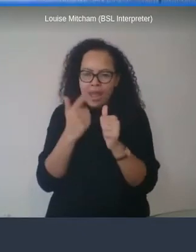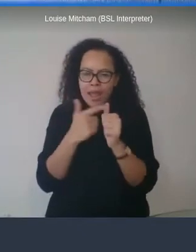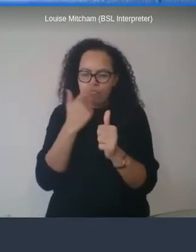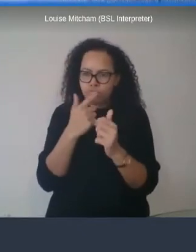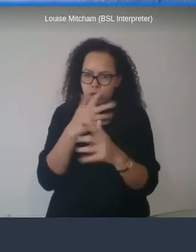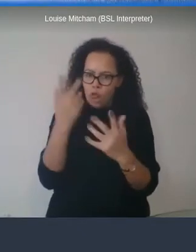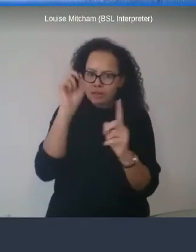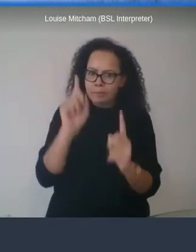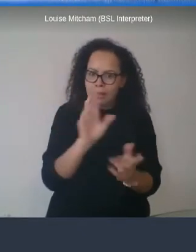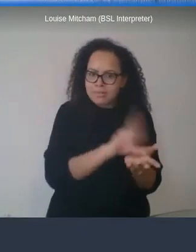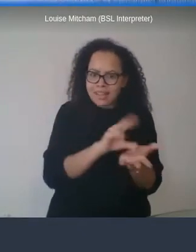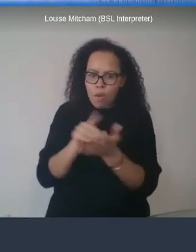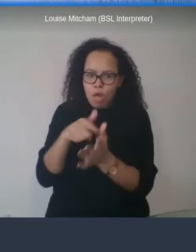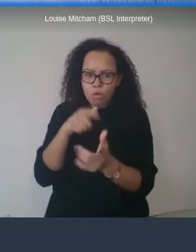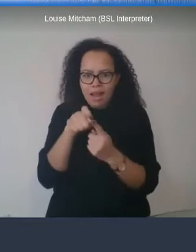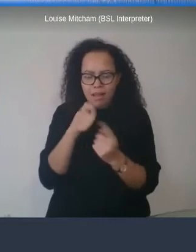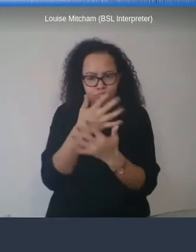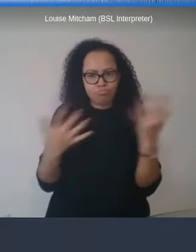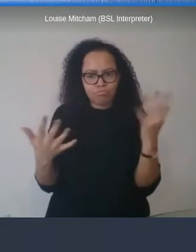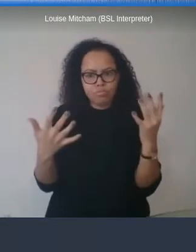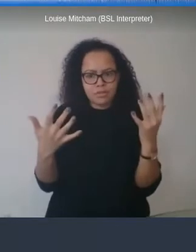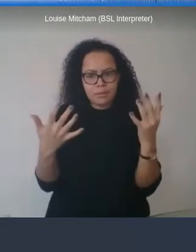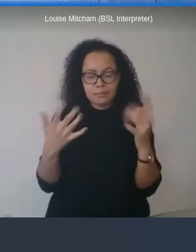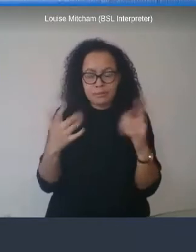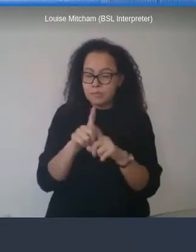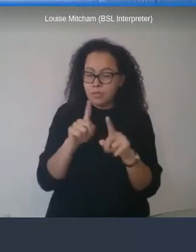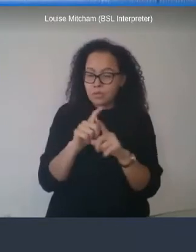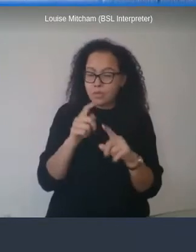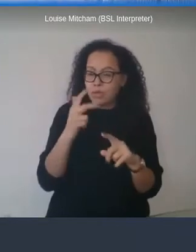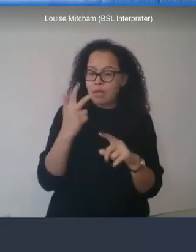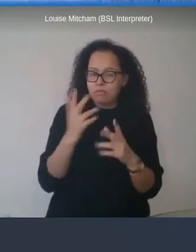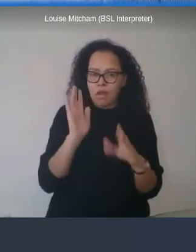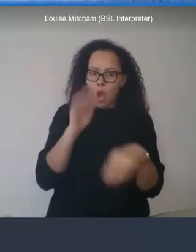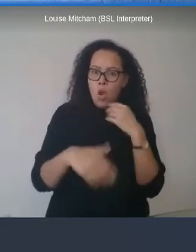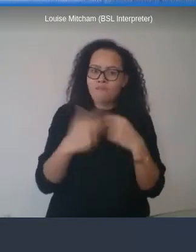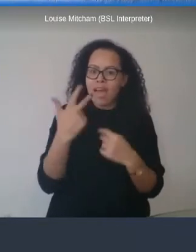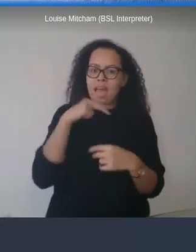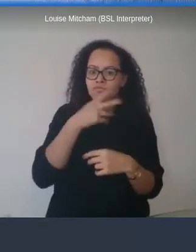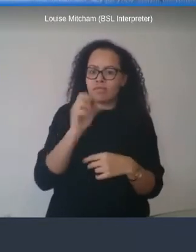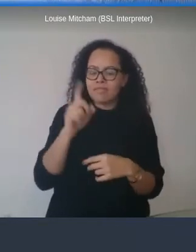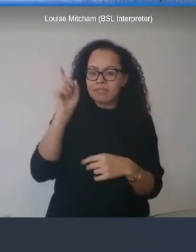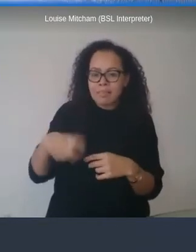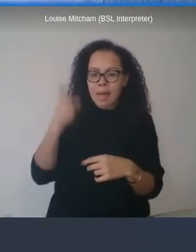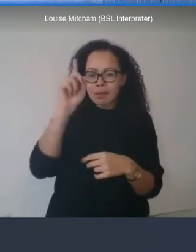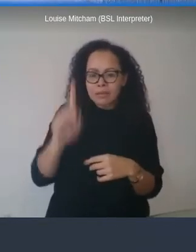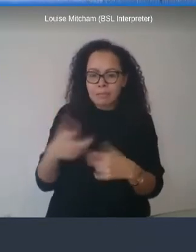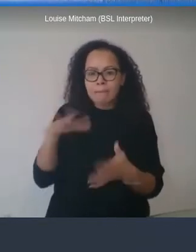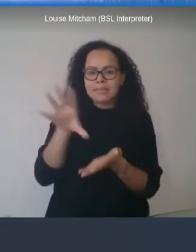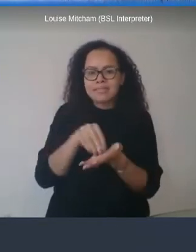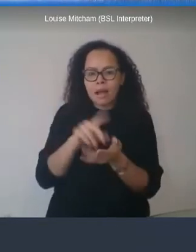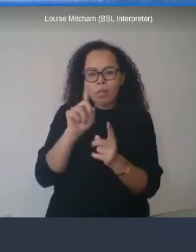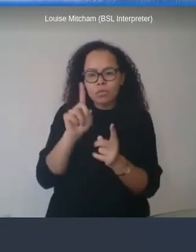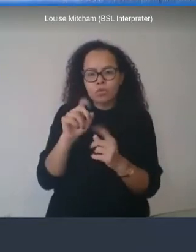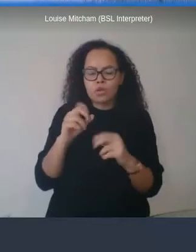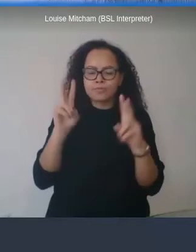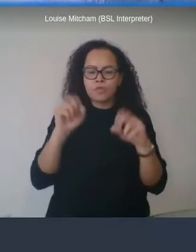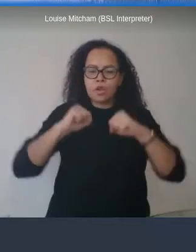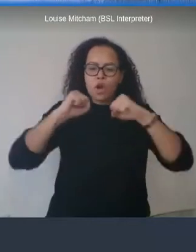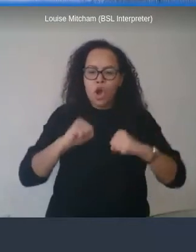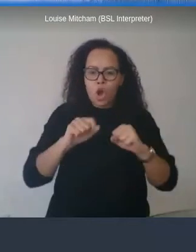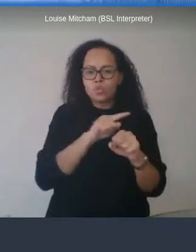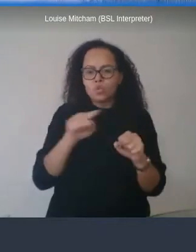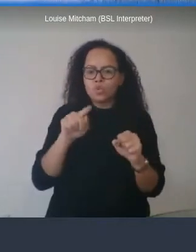bit closer to home, there was almost 850,000, over 850,000 downloads of the Couch to 5K product,